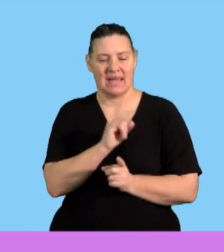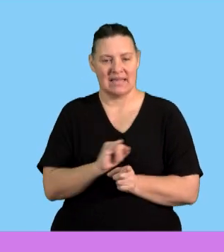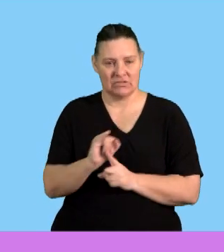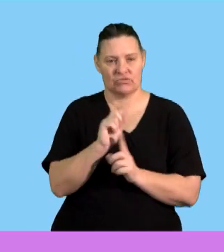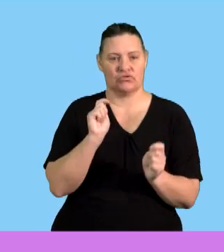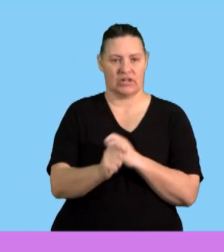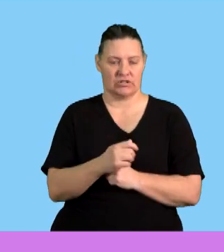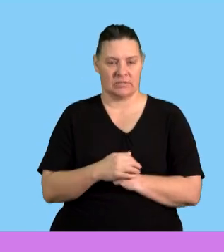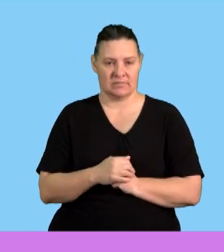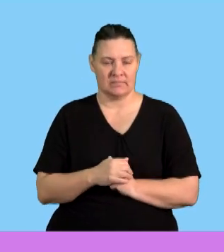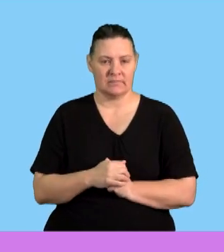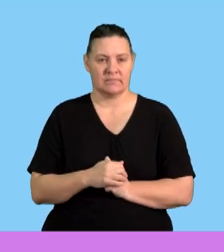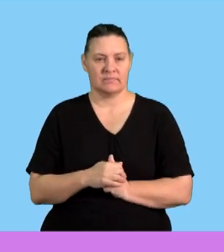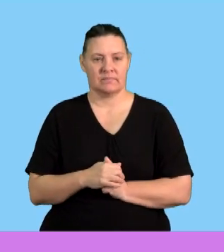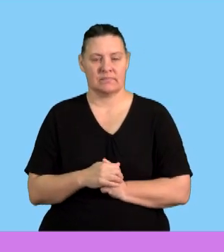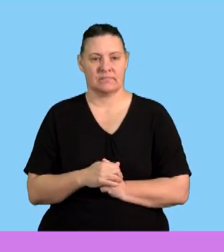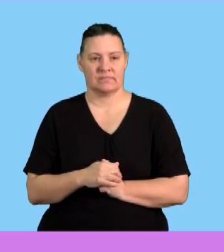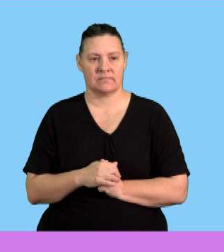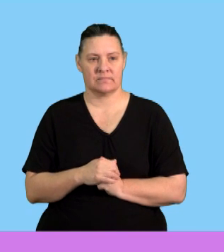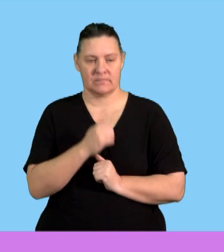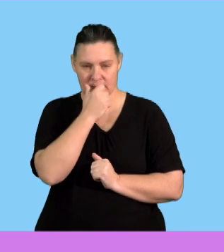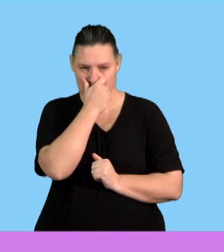is changing.